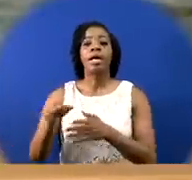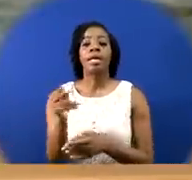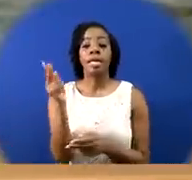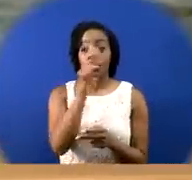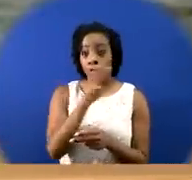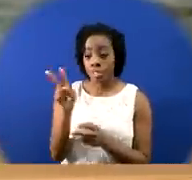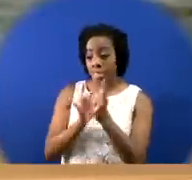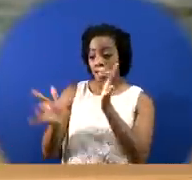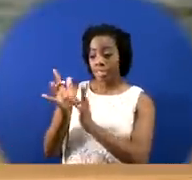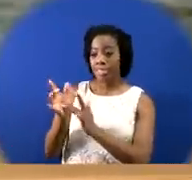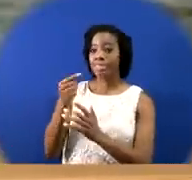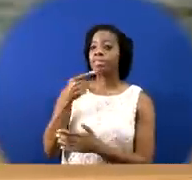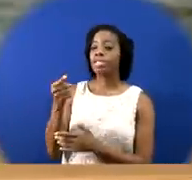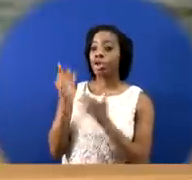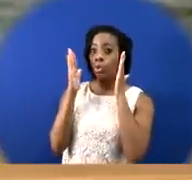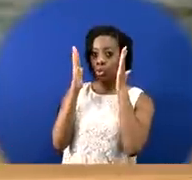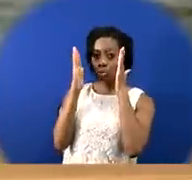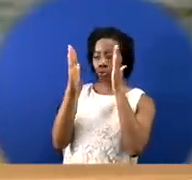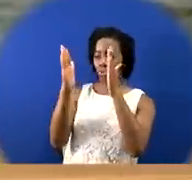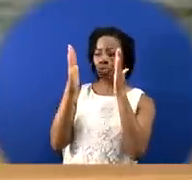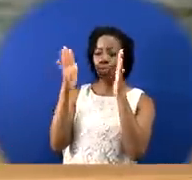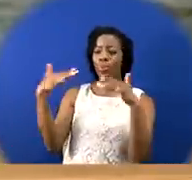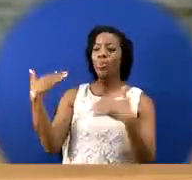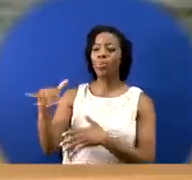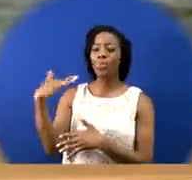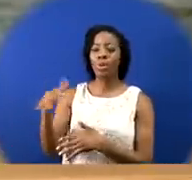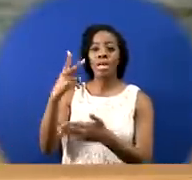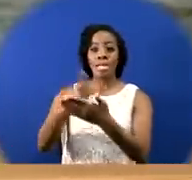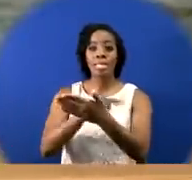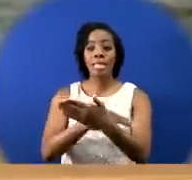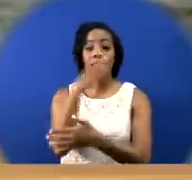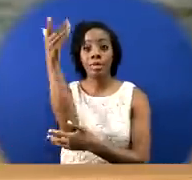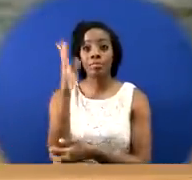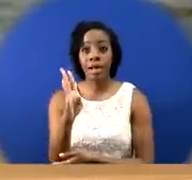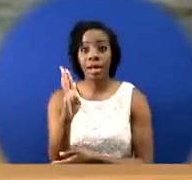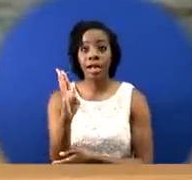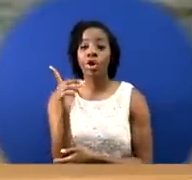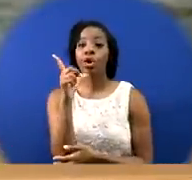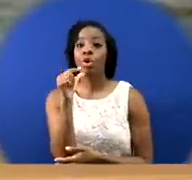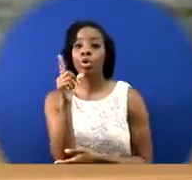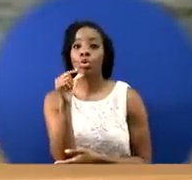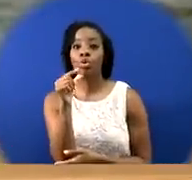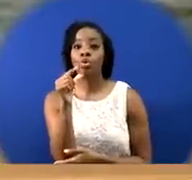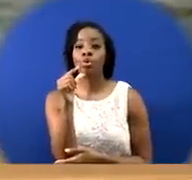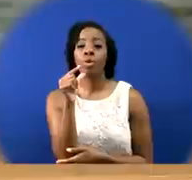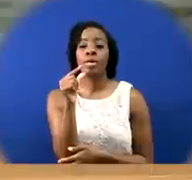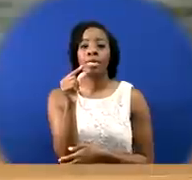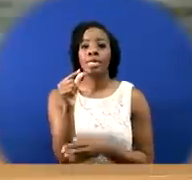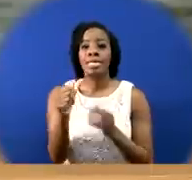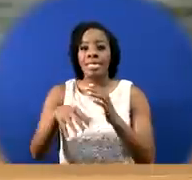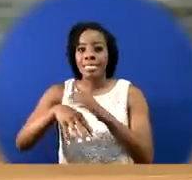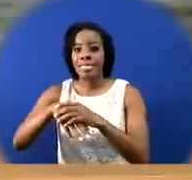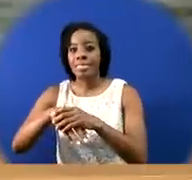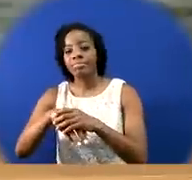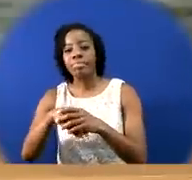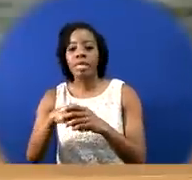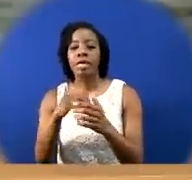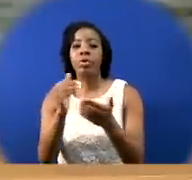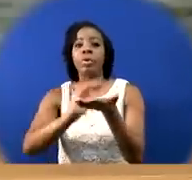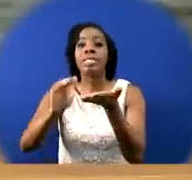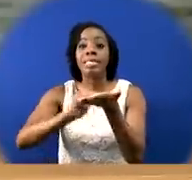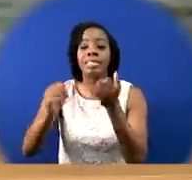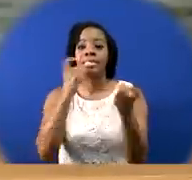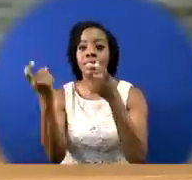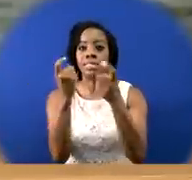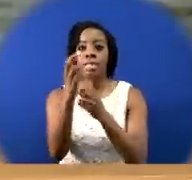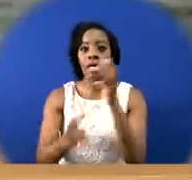at Jesus and said, behold, the Lamb of God who takes away the sin of the world. Woo! I wish I had 12 people